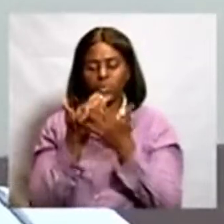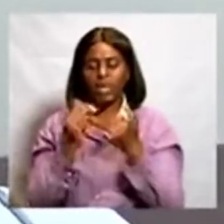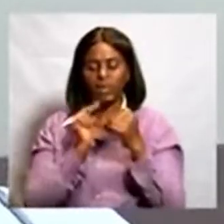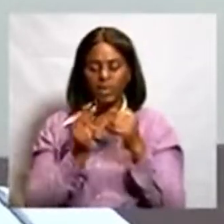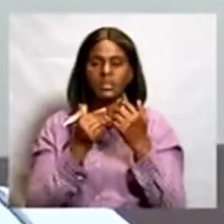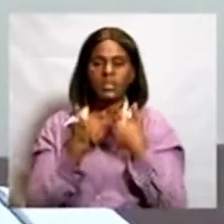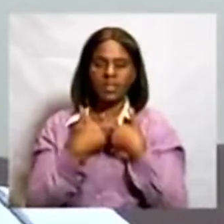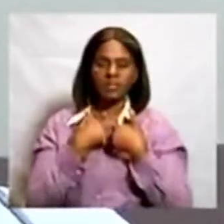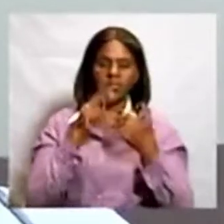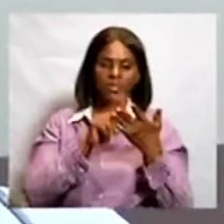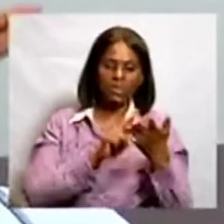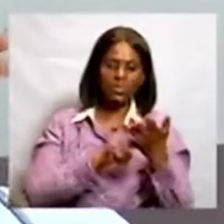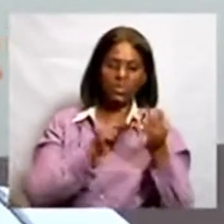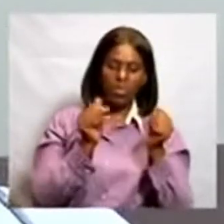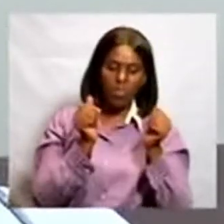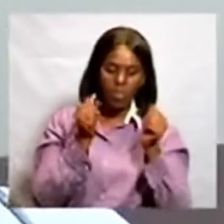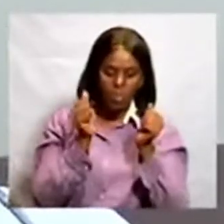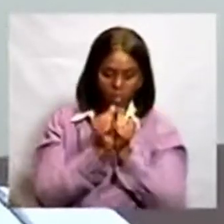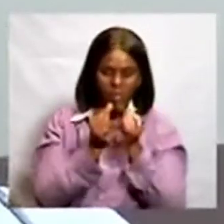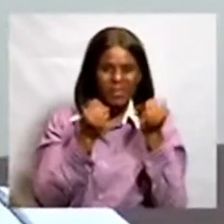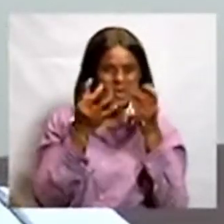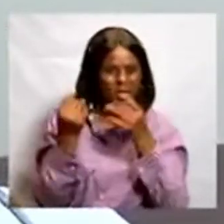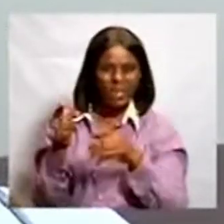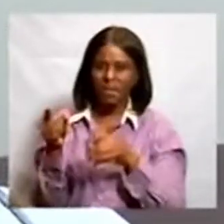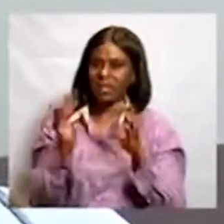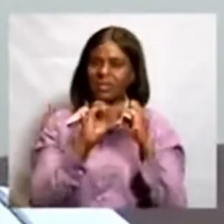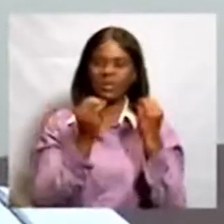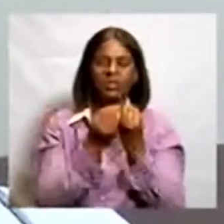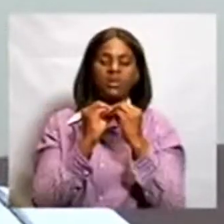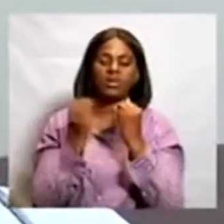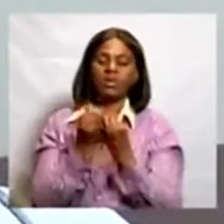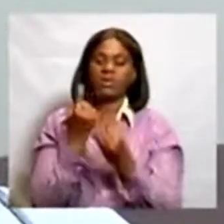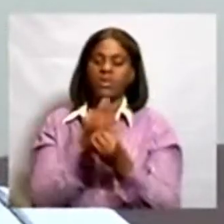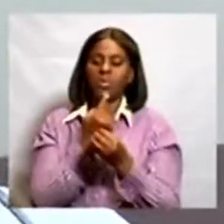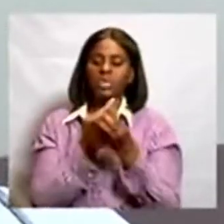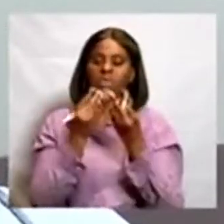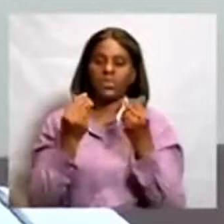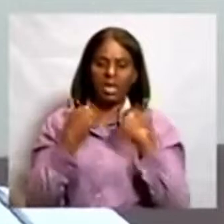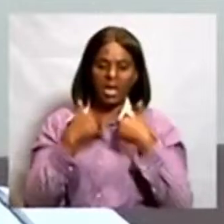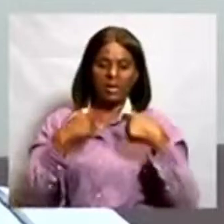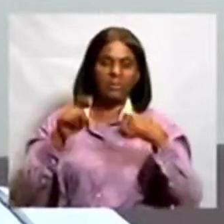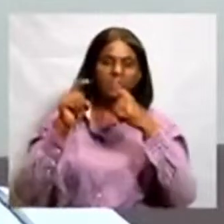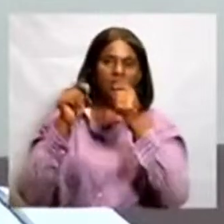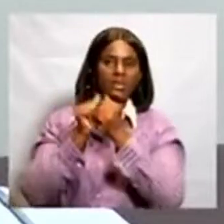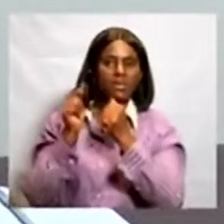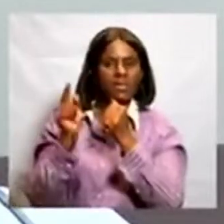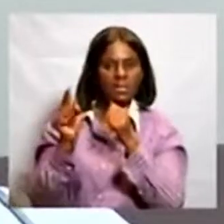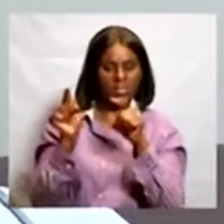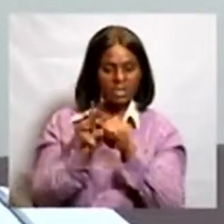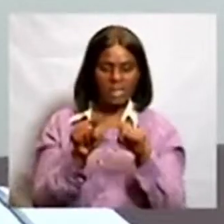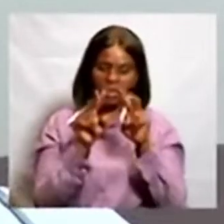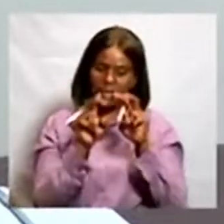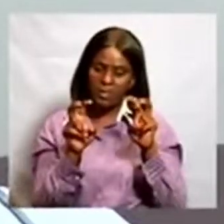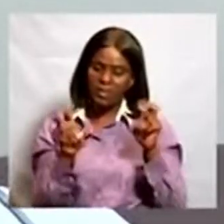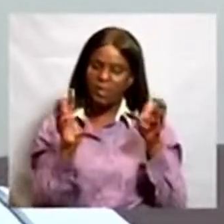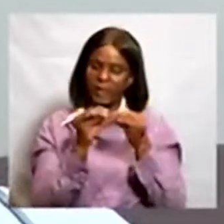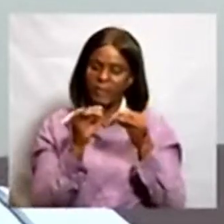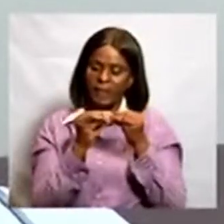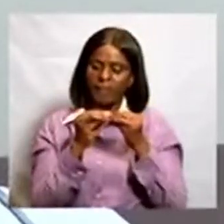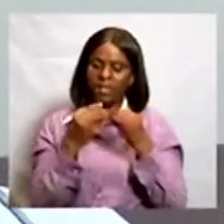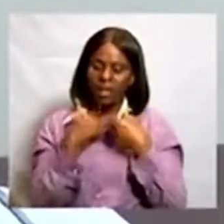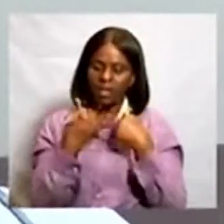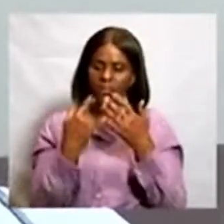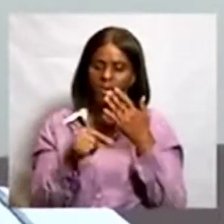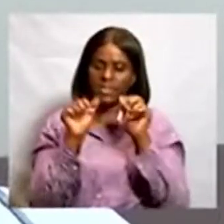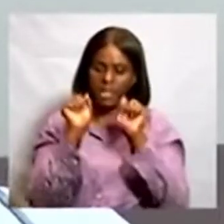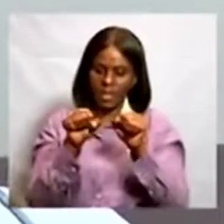that are sitting with us for most of these awarding bodies, except a few that we still have challenges with. And verification have been able